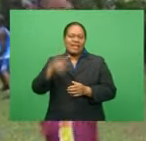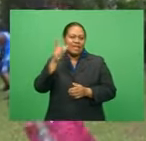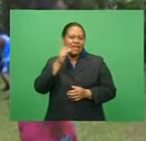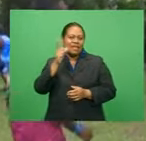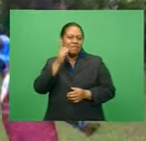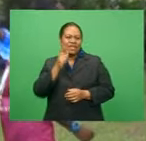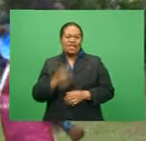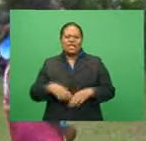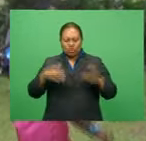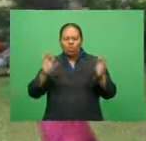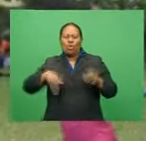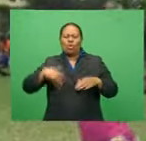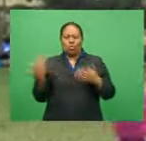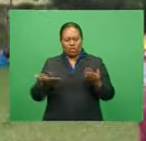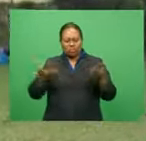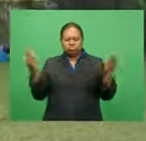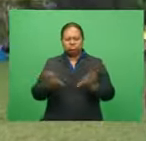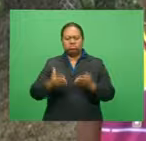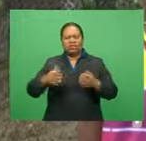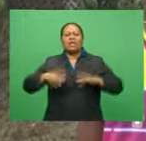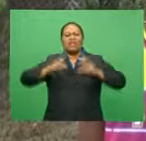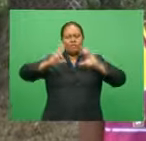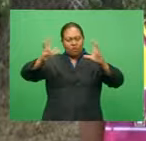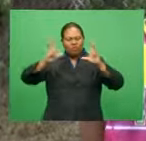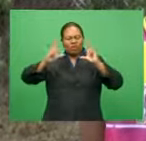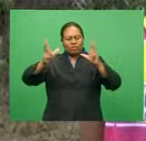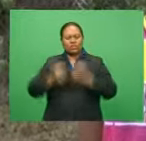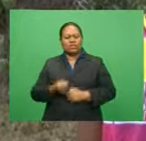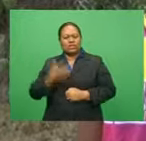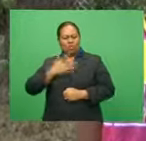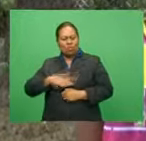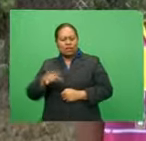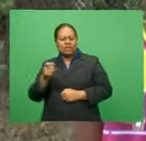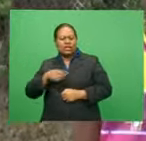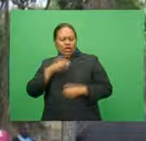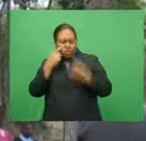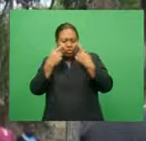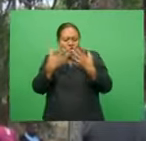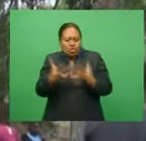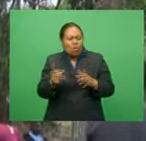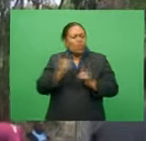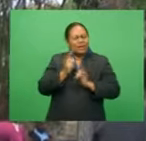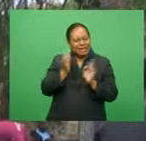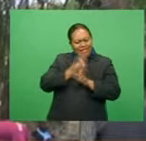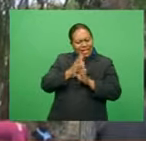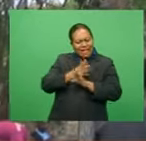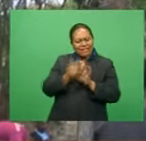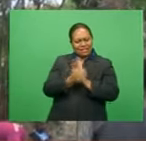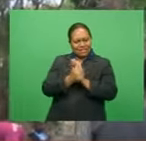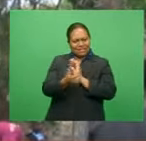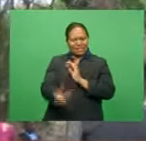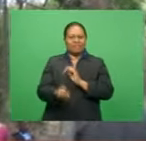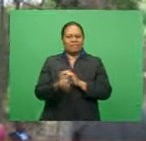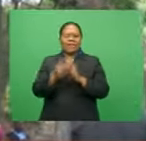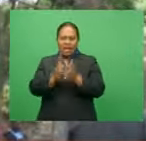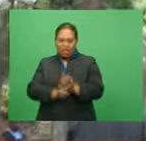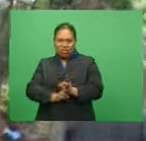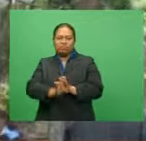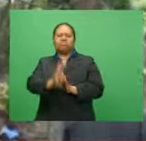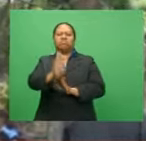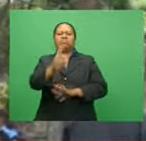main sport, is using the competition to tap into some of his hidden talents. I was raised in Vesari, and for me